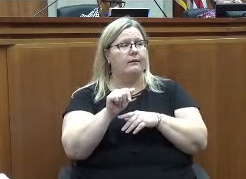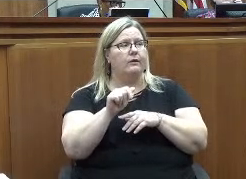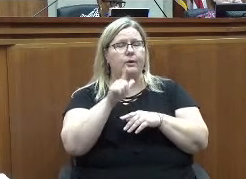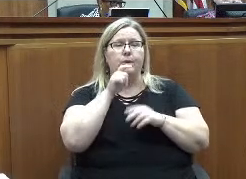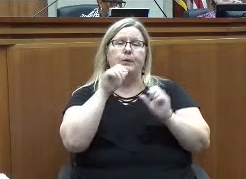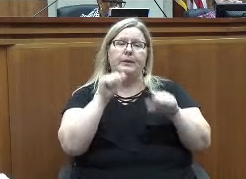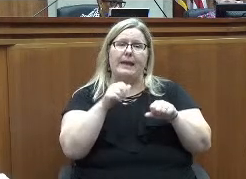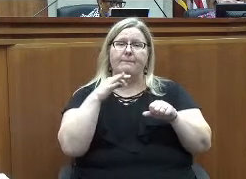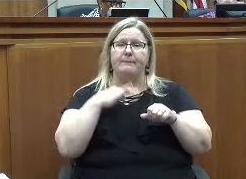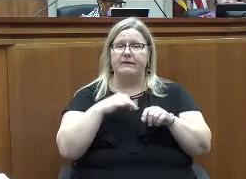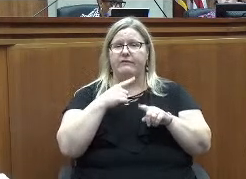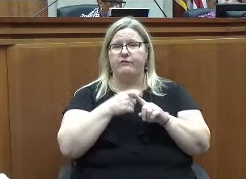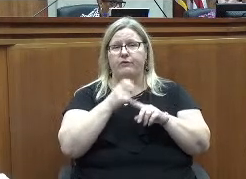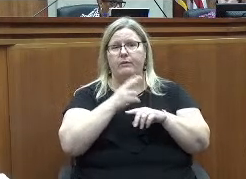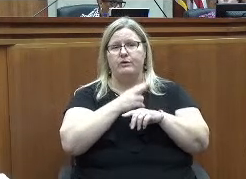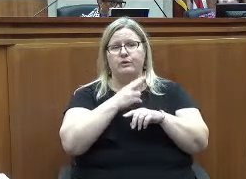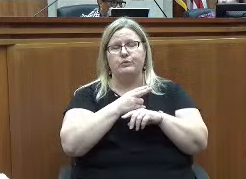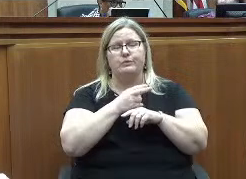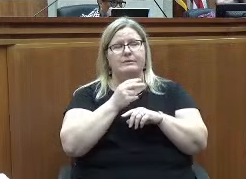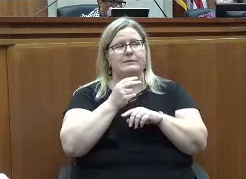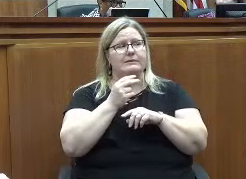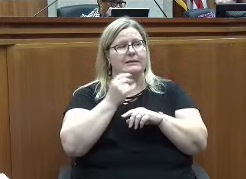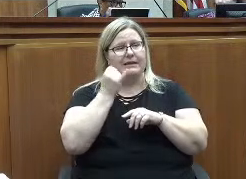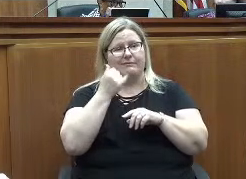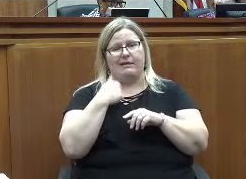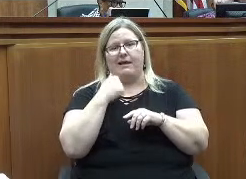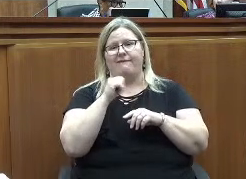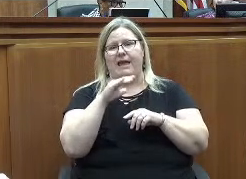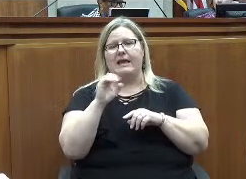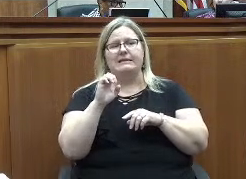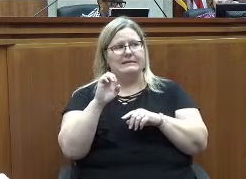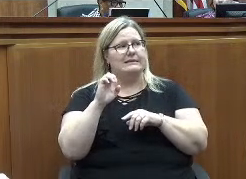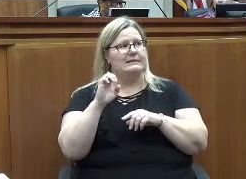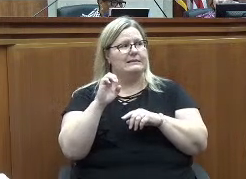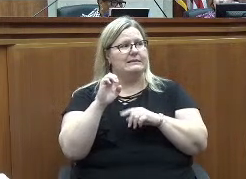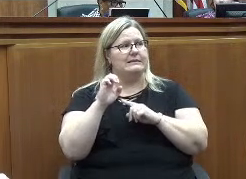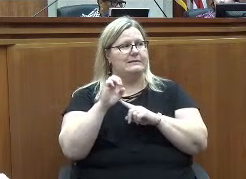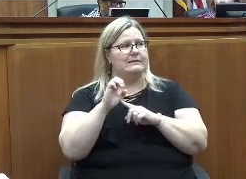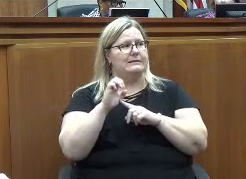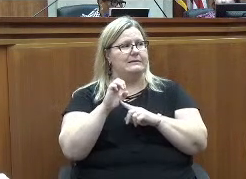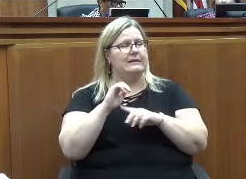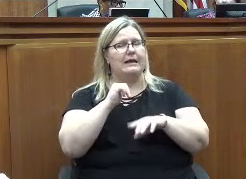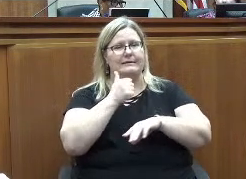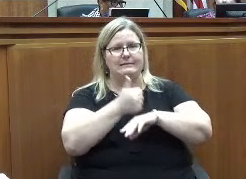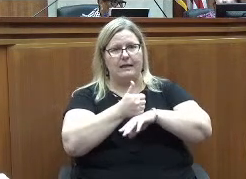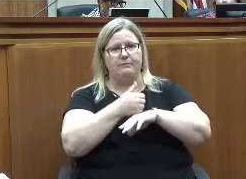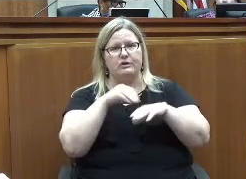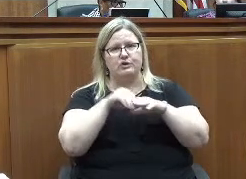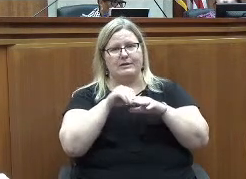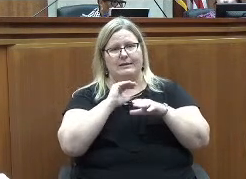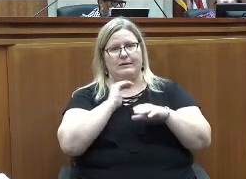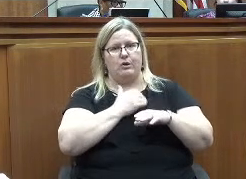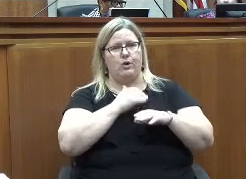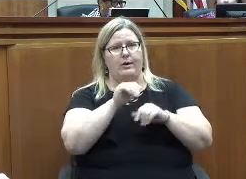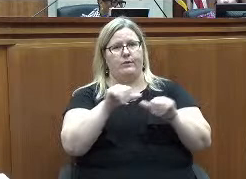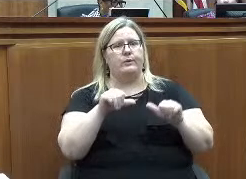could benefit from the use of having ACE being established in our